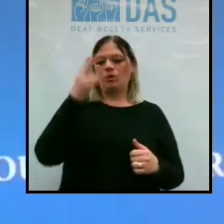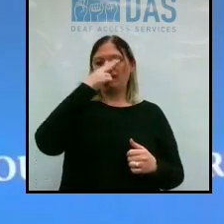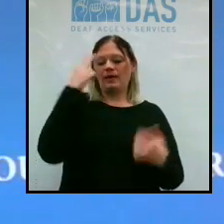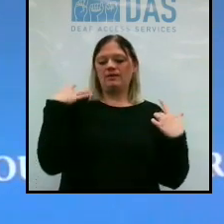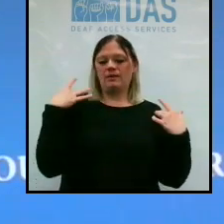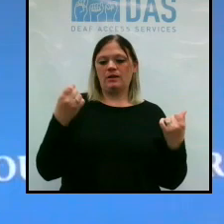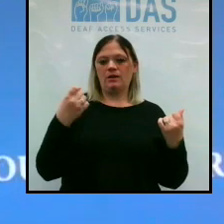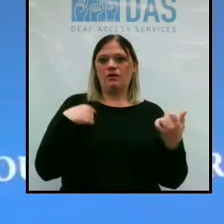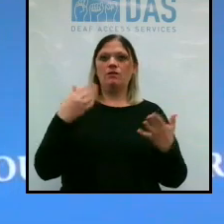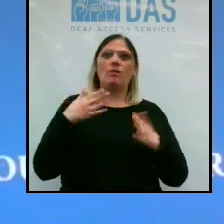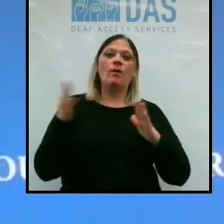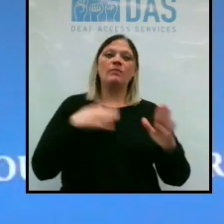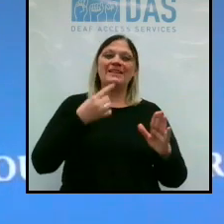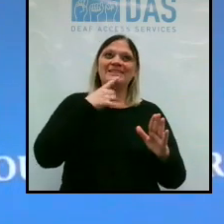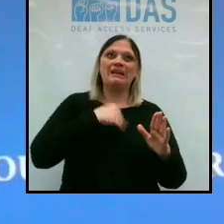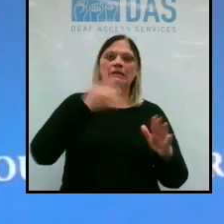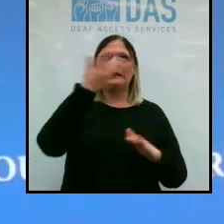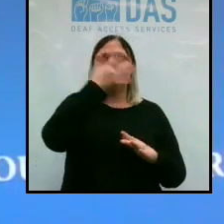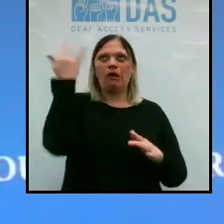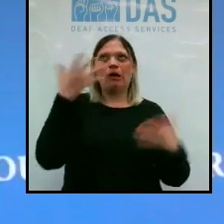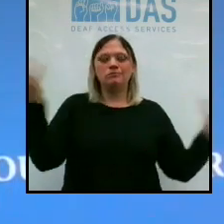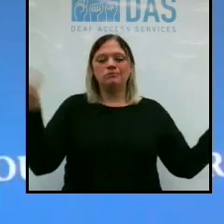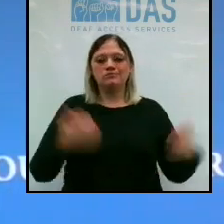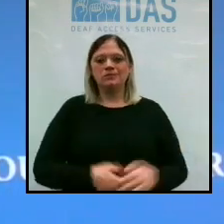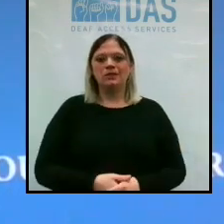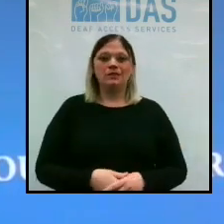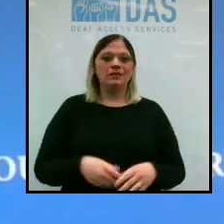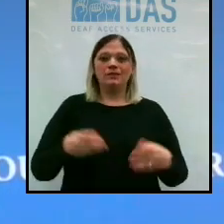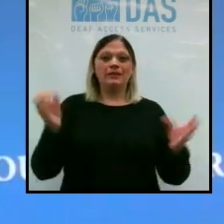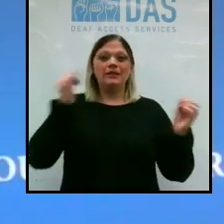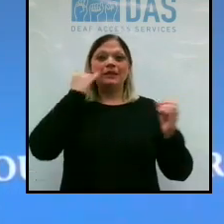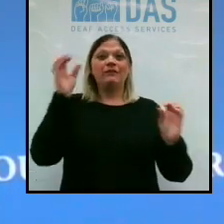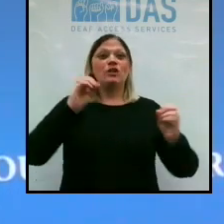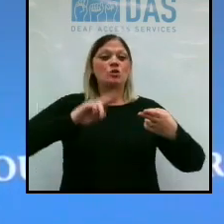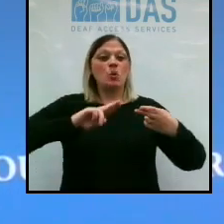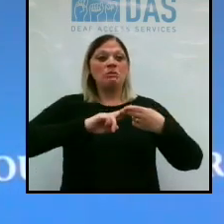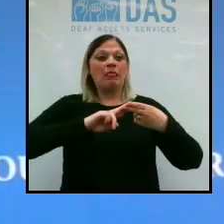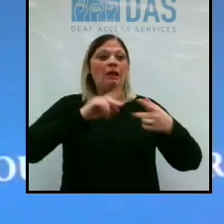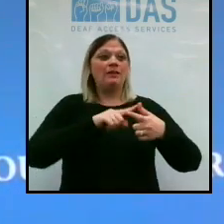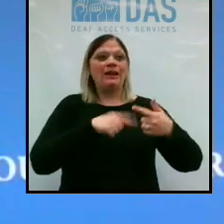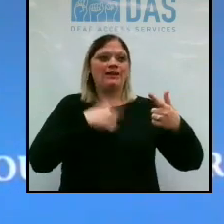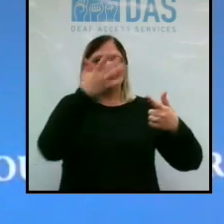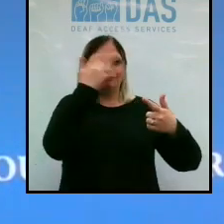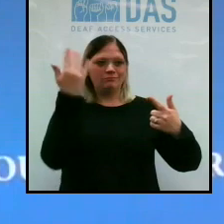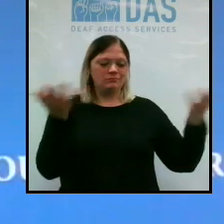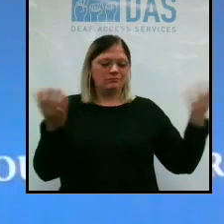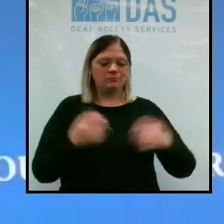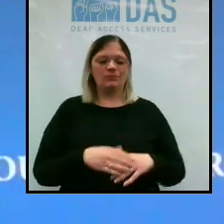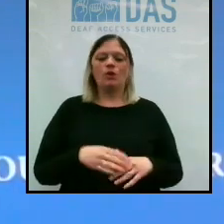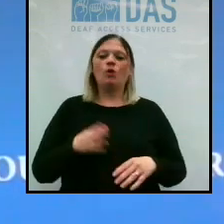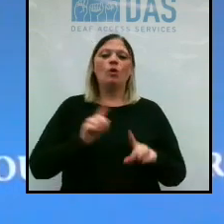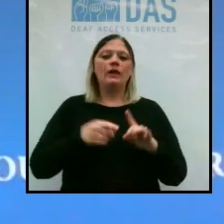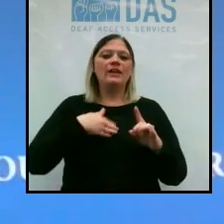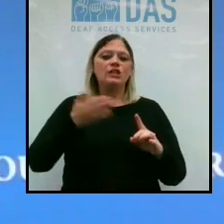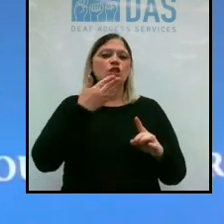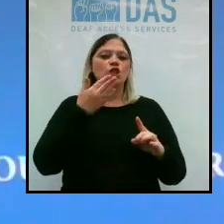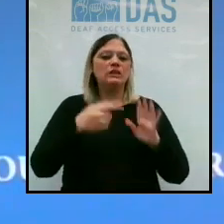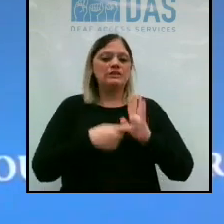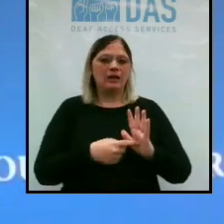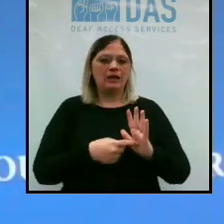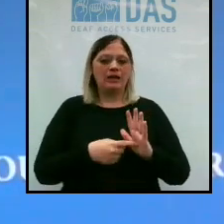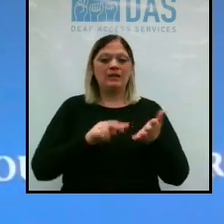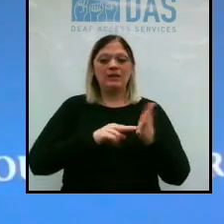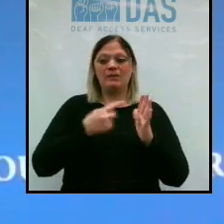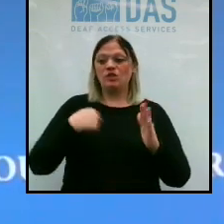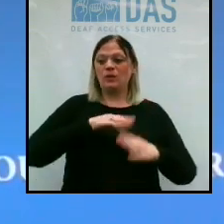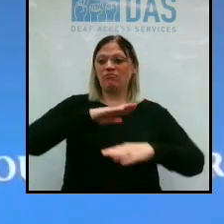I was going to say that in my presentation and forgot. See, if you don't put a slide in, sometimes you forget about it. But it's a good sign. It means that we have sufficient